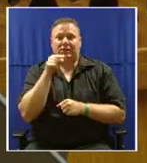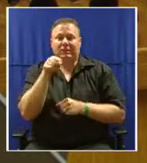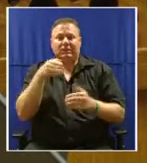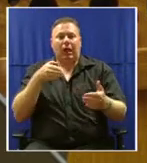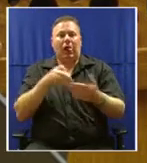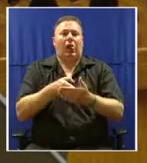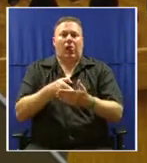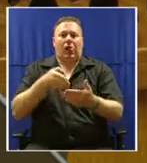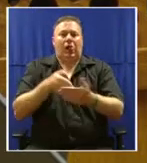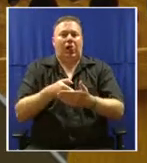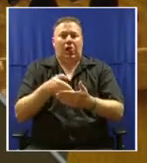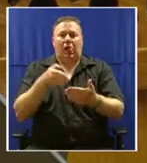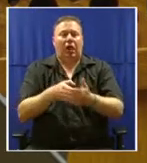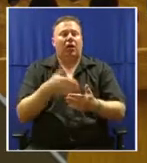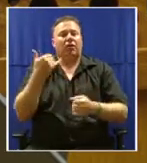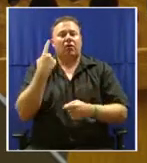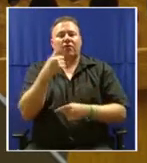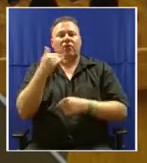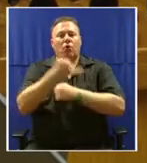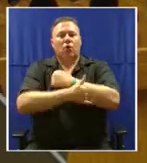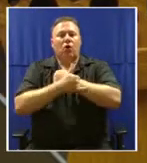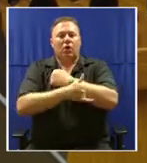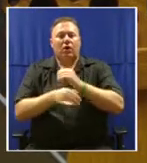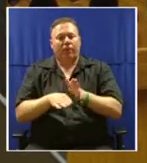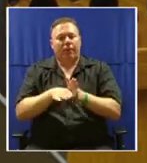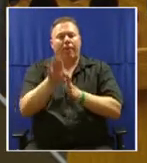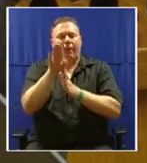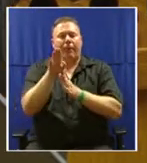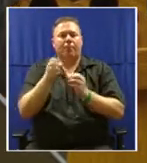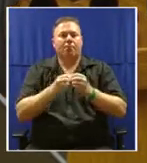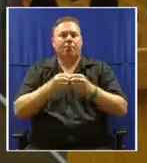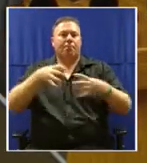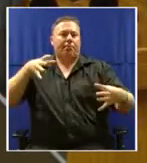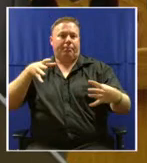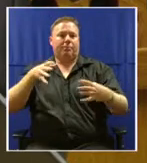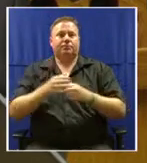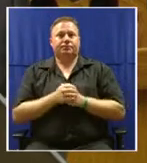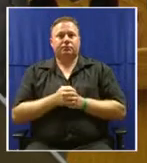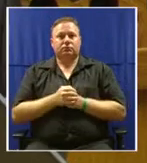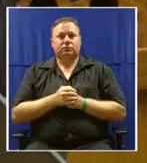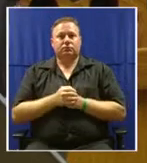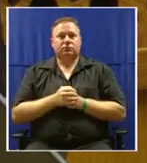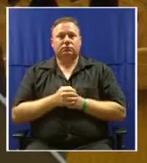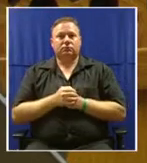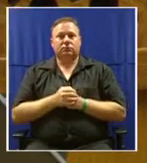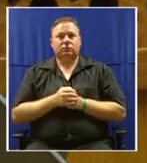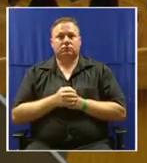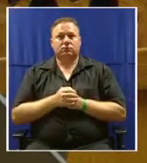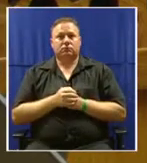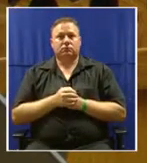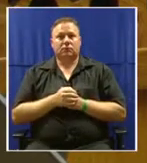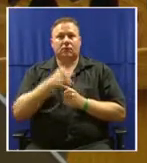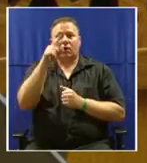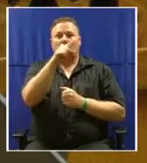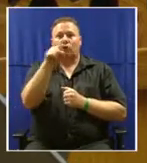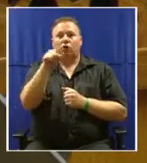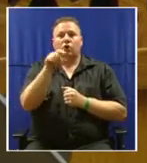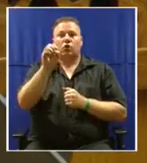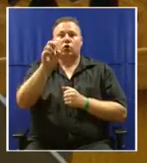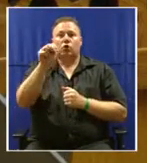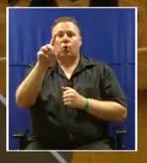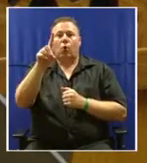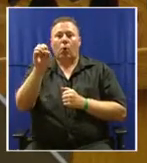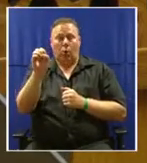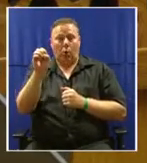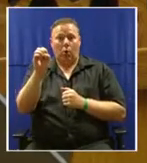impediments to the country's growth and development. The revelations from the Zondo Commission